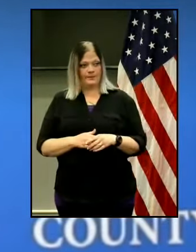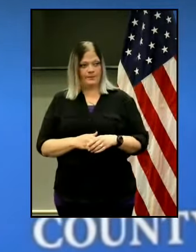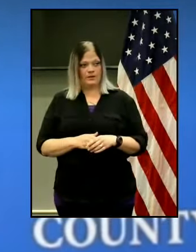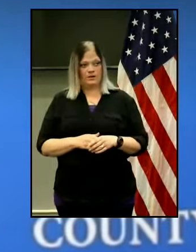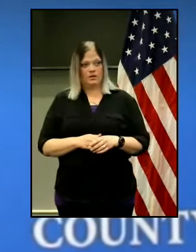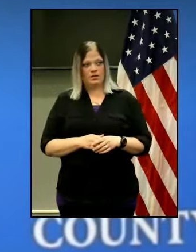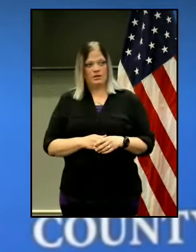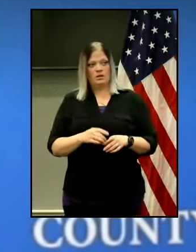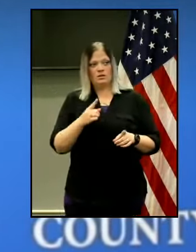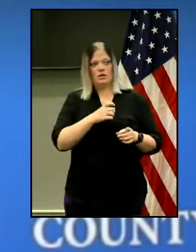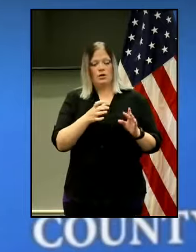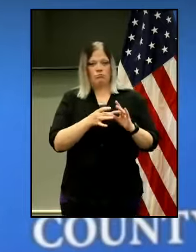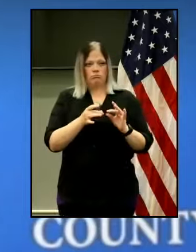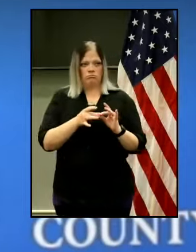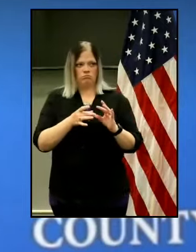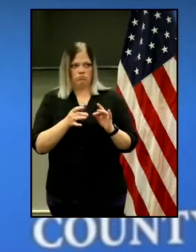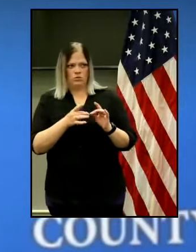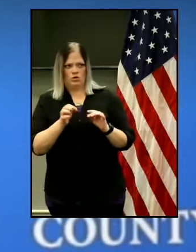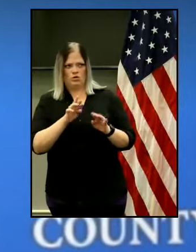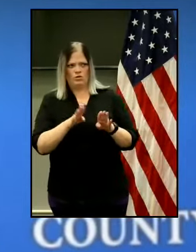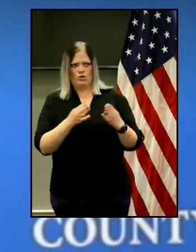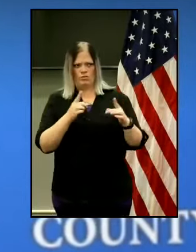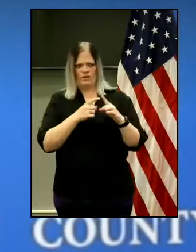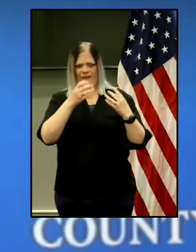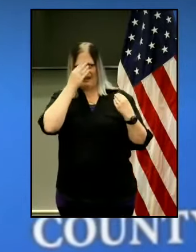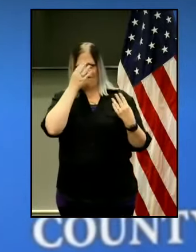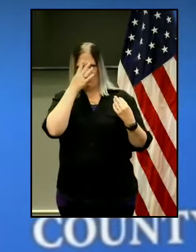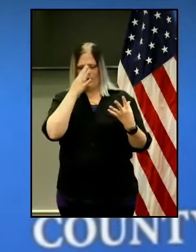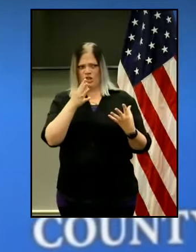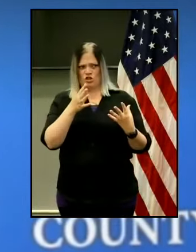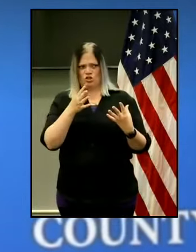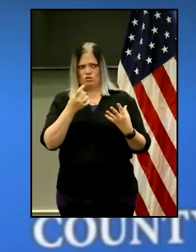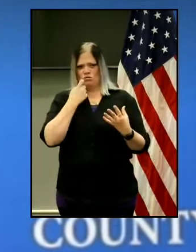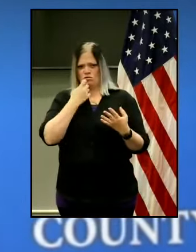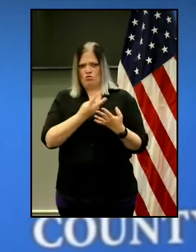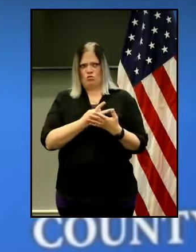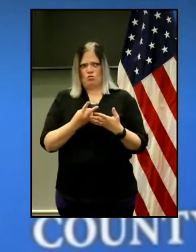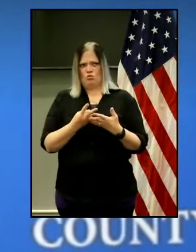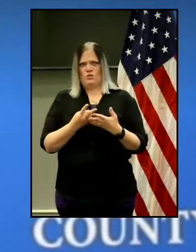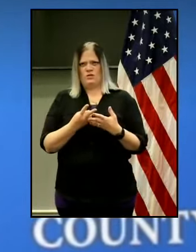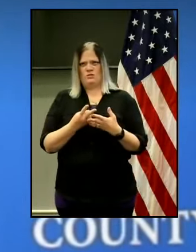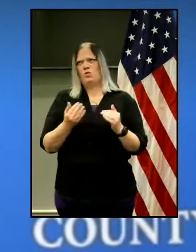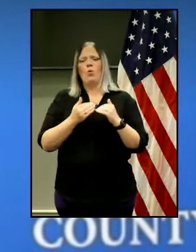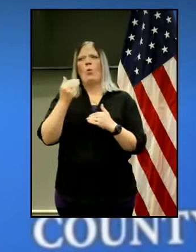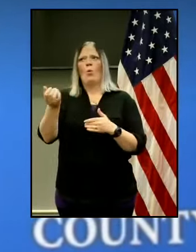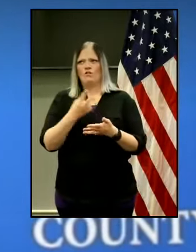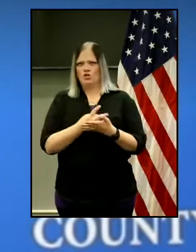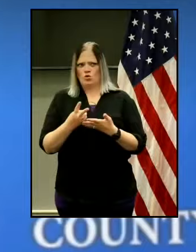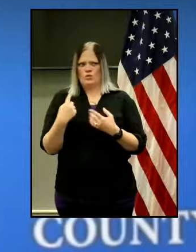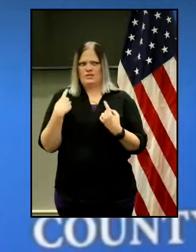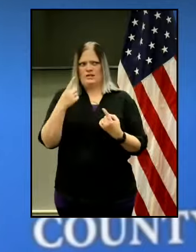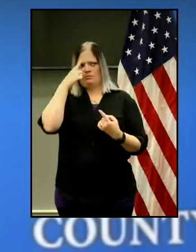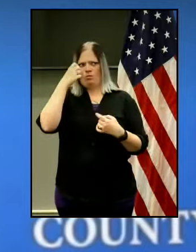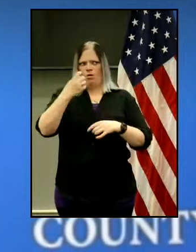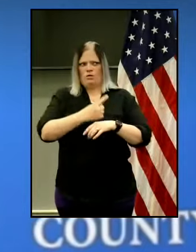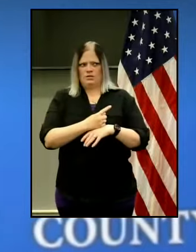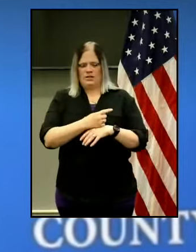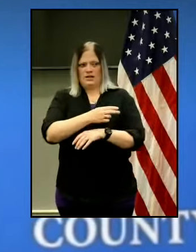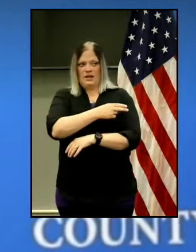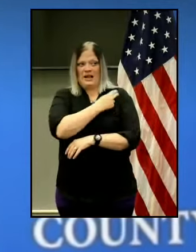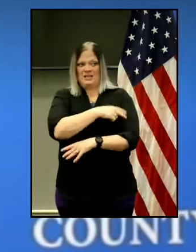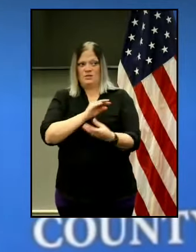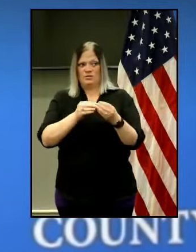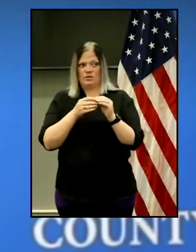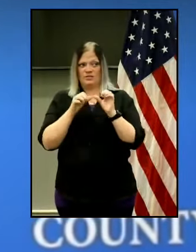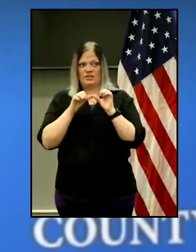given, you talk about reopening, but given the data showing that the last 2 weeks, more than 2 weeks actually, since Memorial Day, the hospitalization